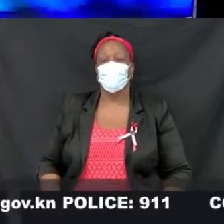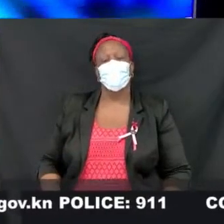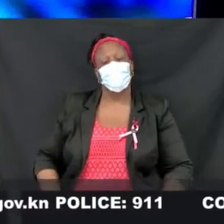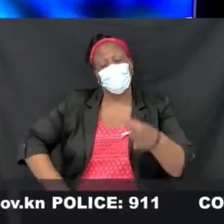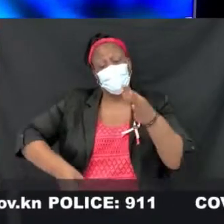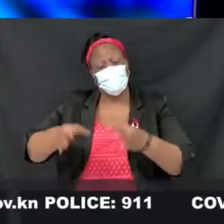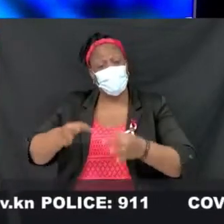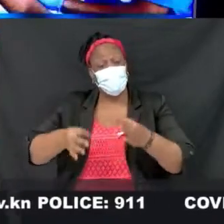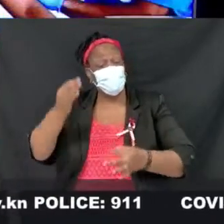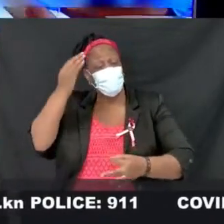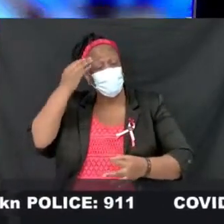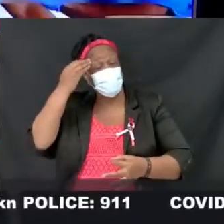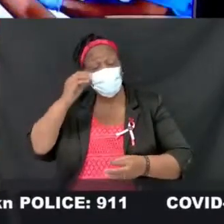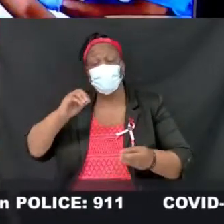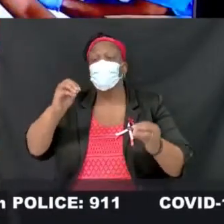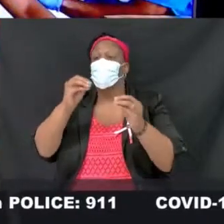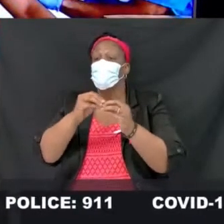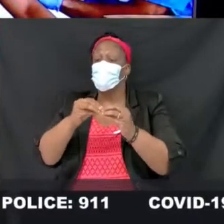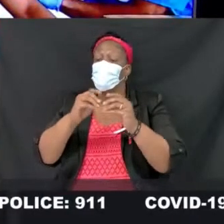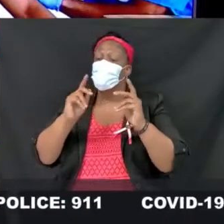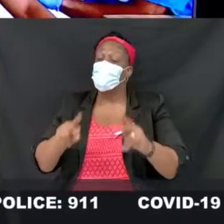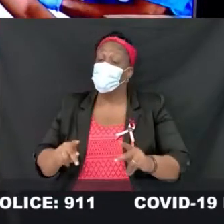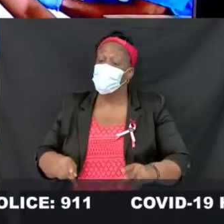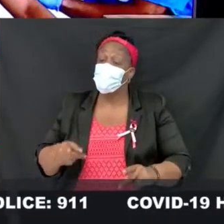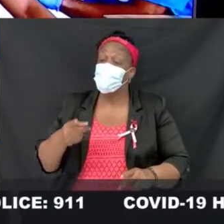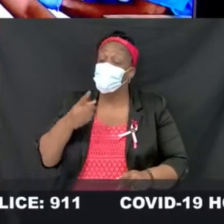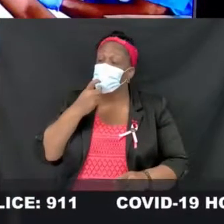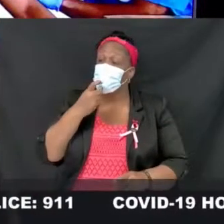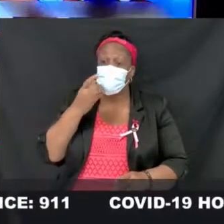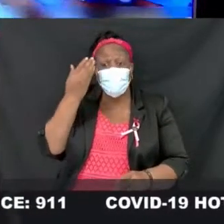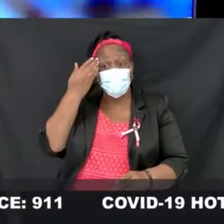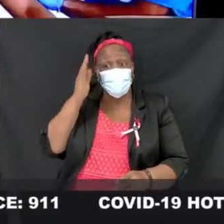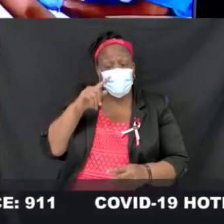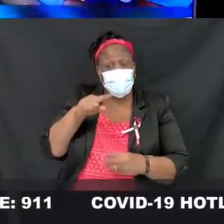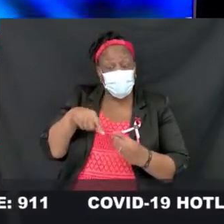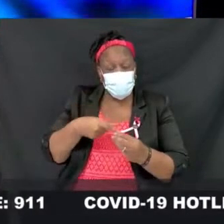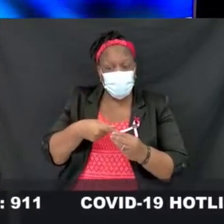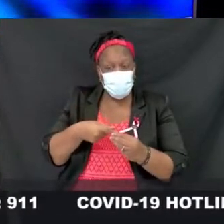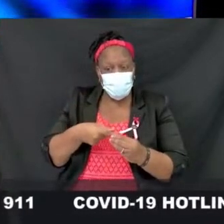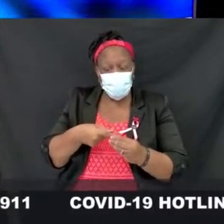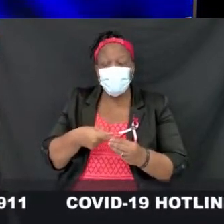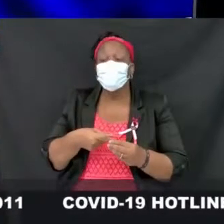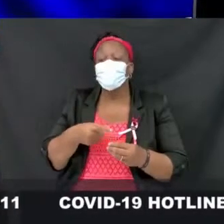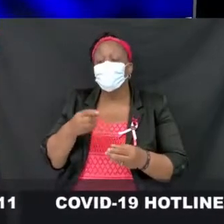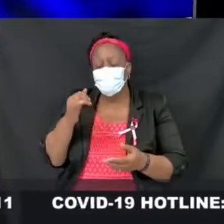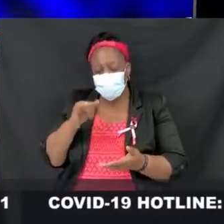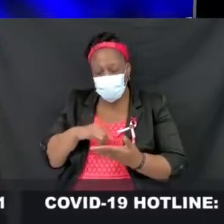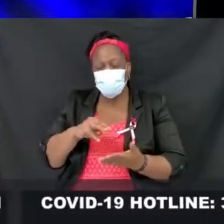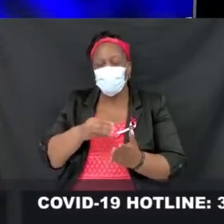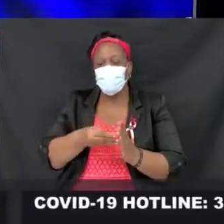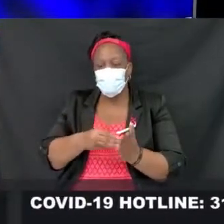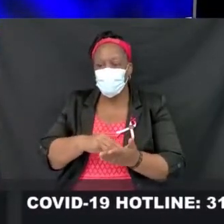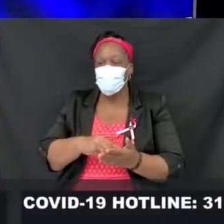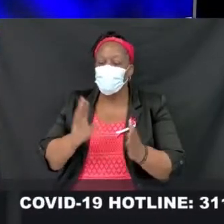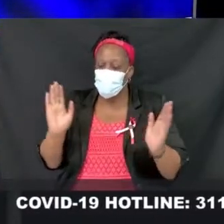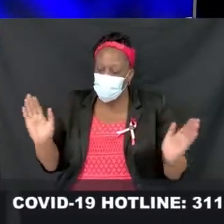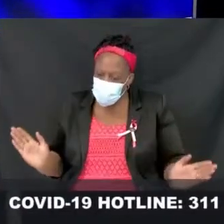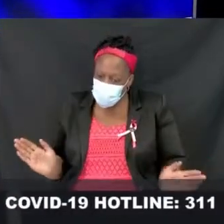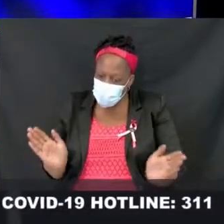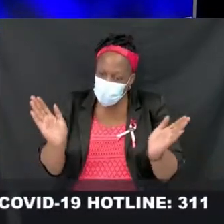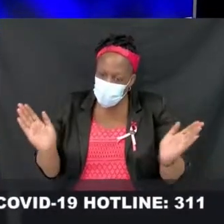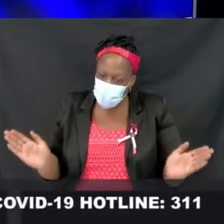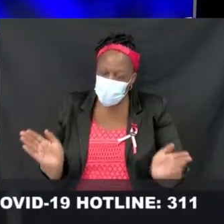5,000, 10,000 or 20,000 persons that we are missing, it means that you have an even more urgent